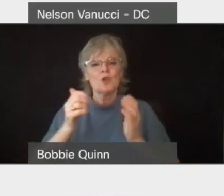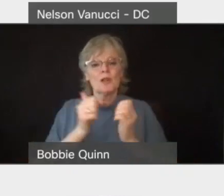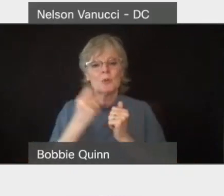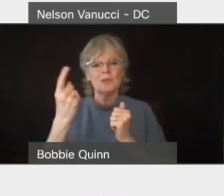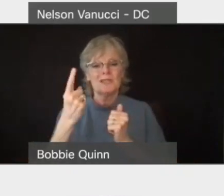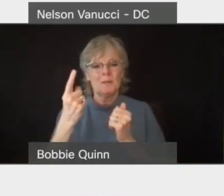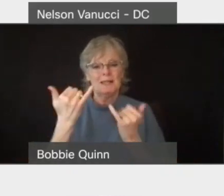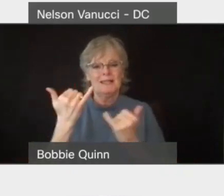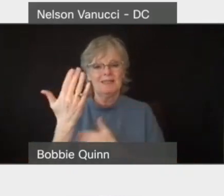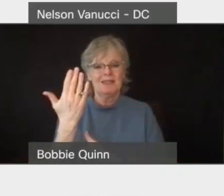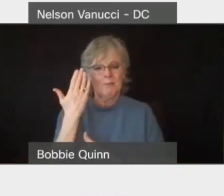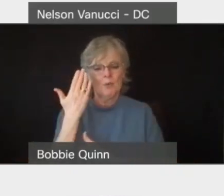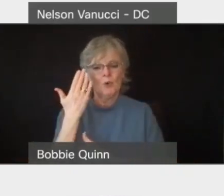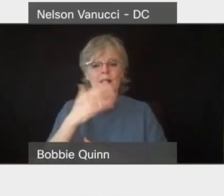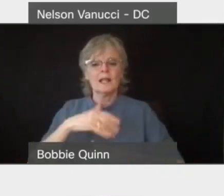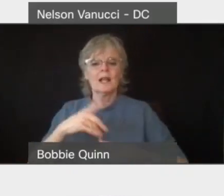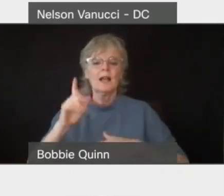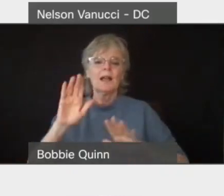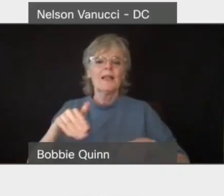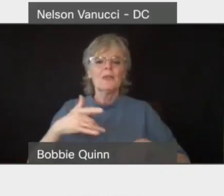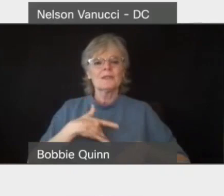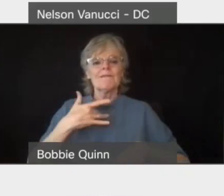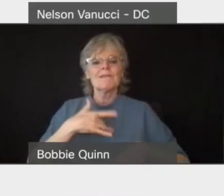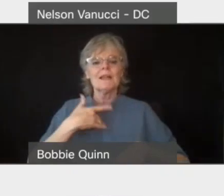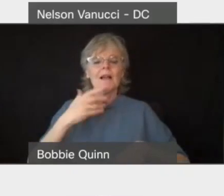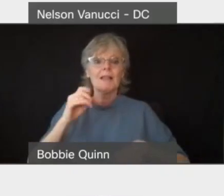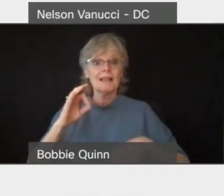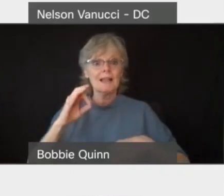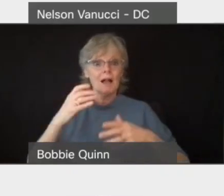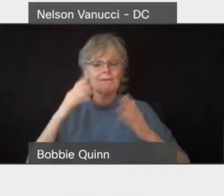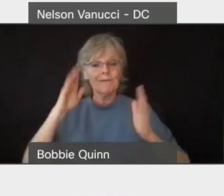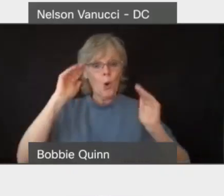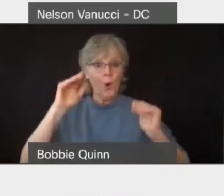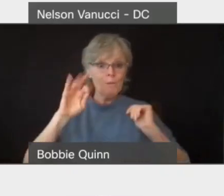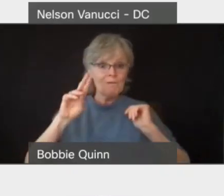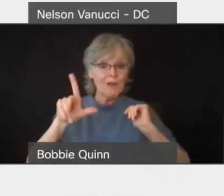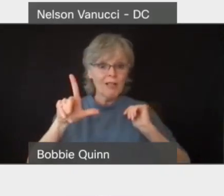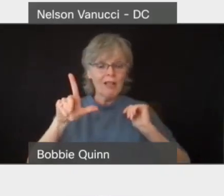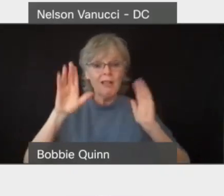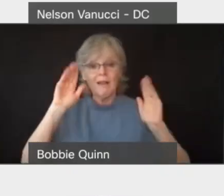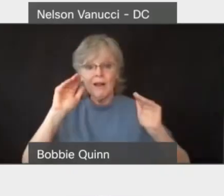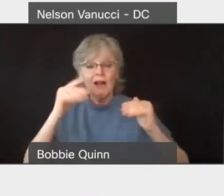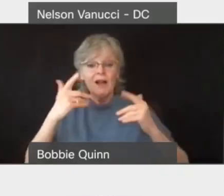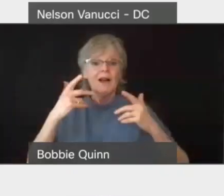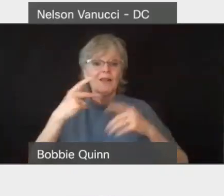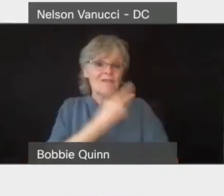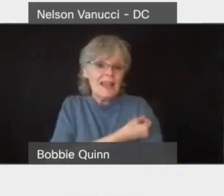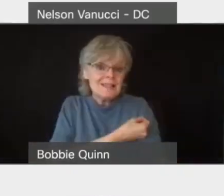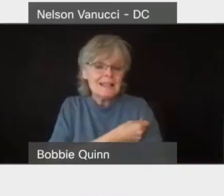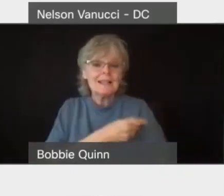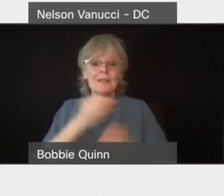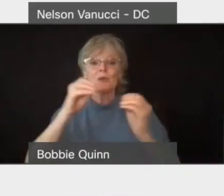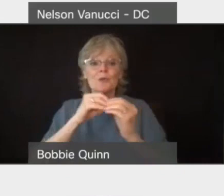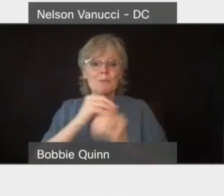this morning, how there's a feeling of hopefulness right now because the vaccine is out there. There's more